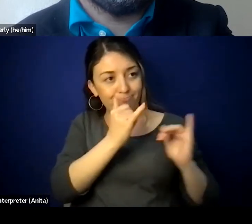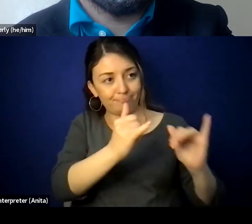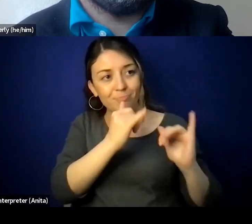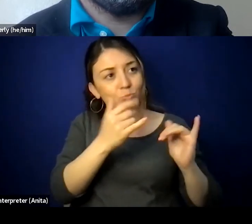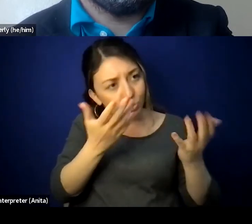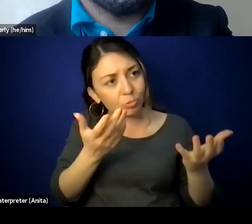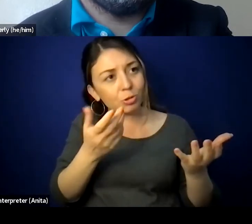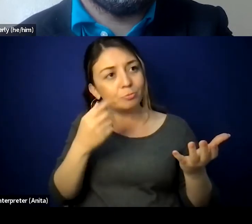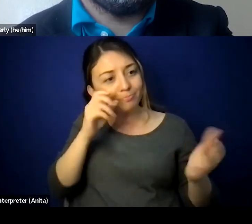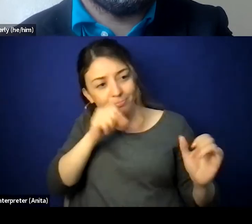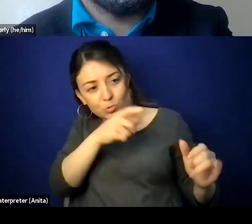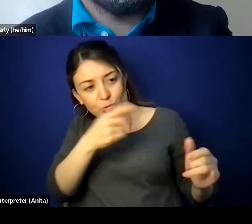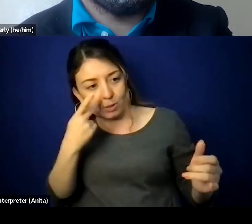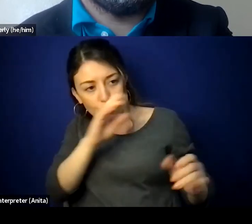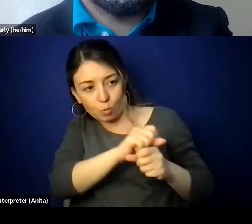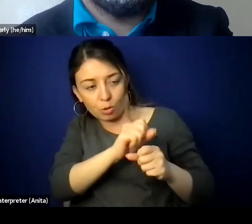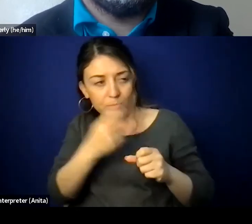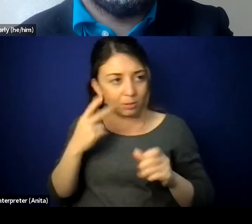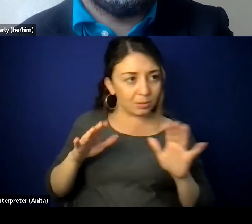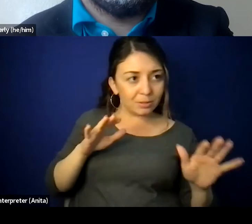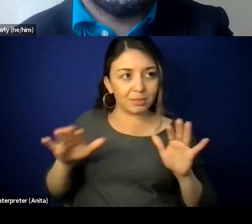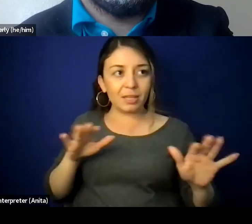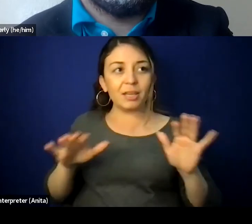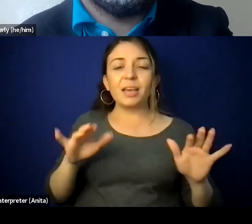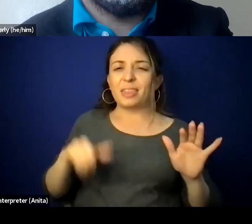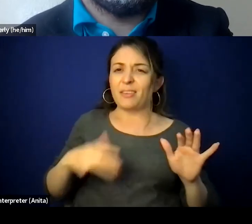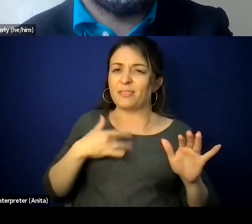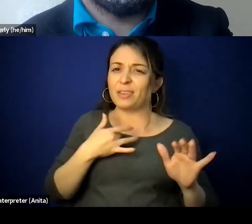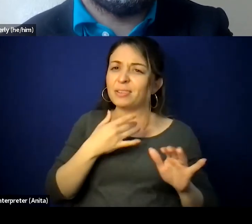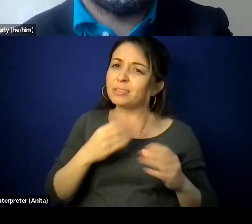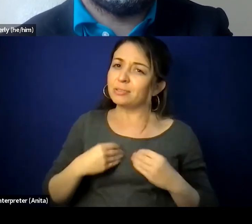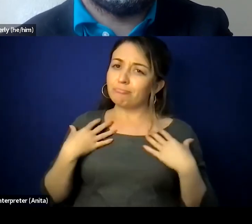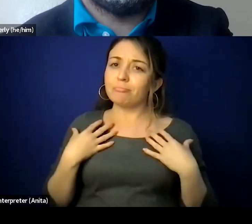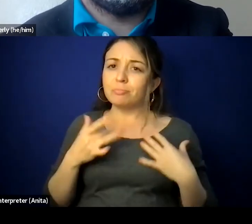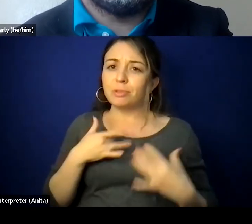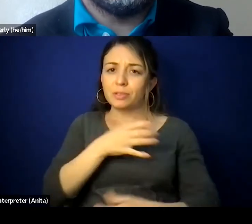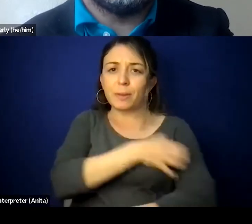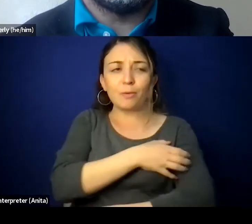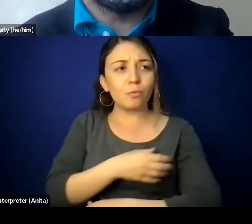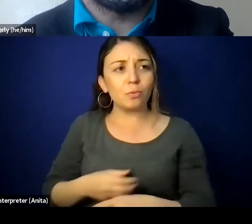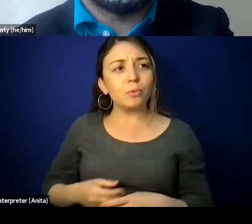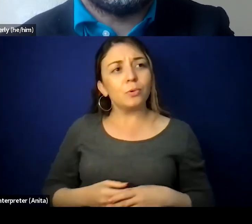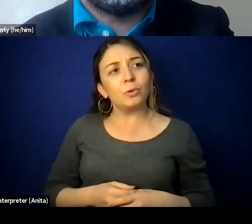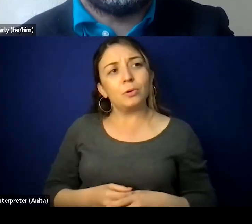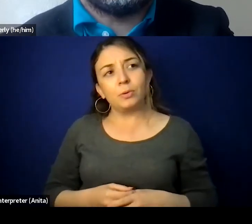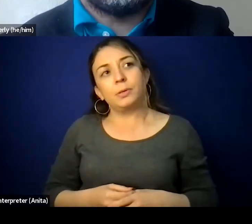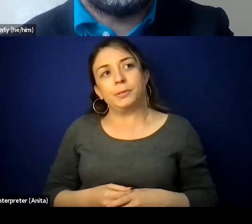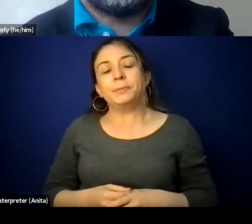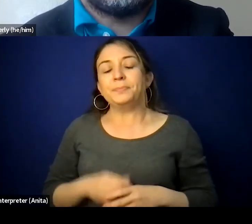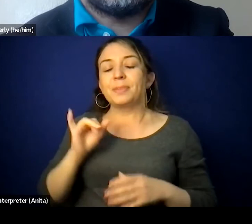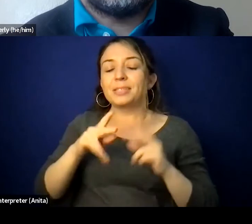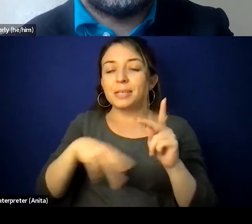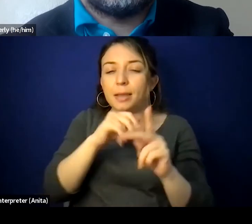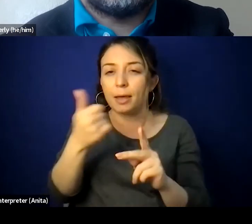are navigating similar space, and that's power, right? Like that is a source of